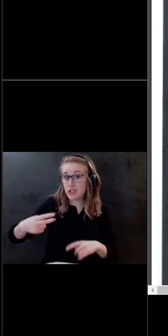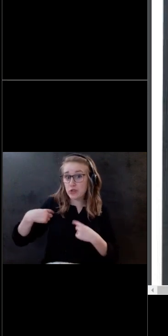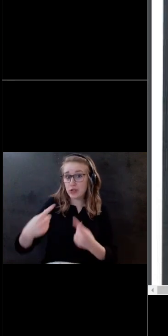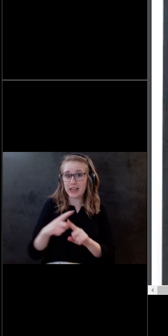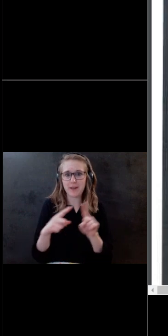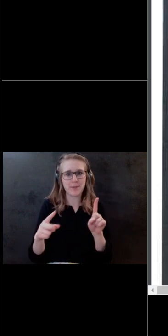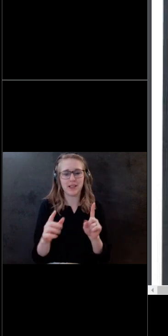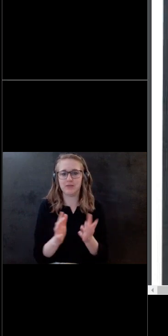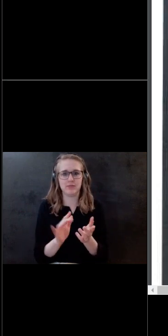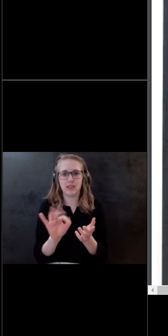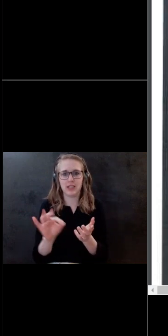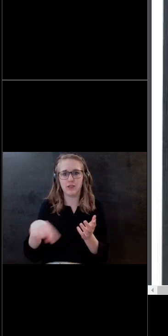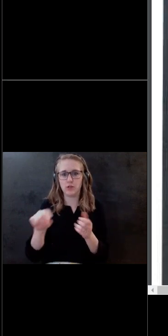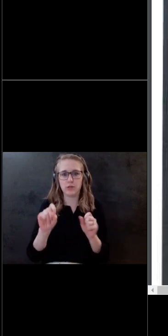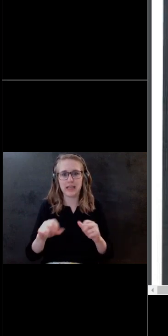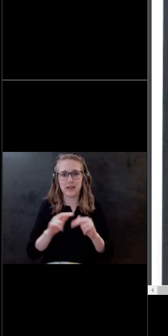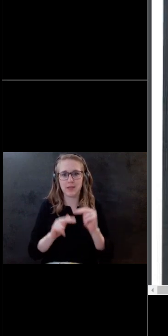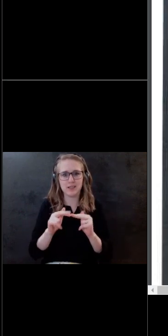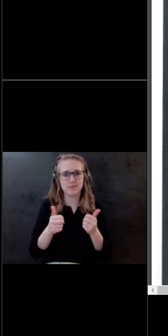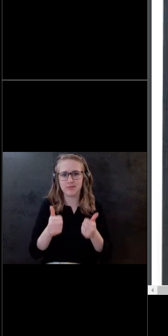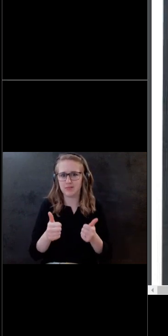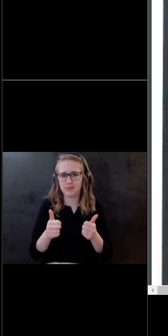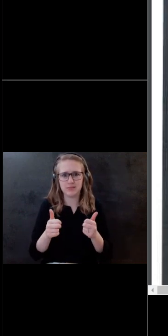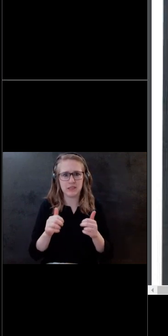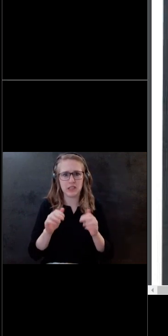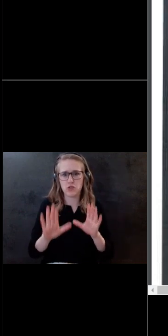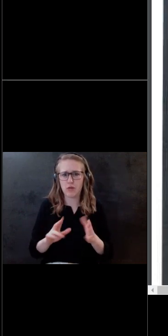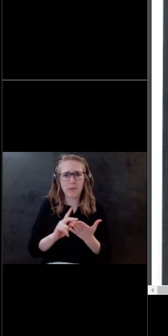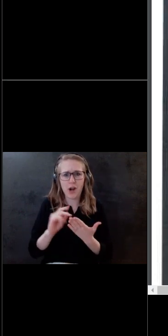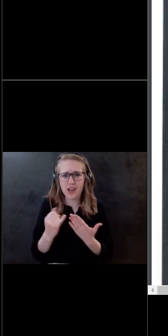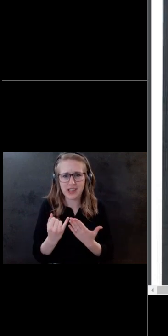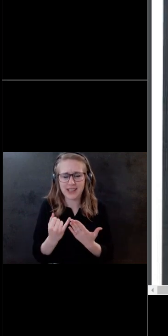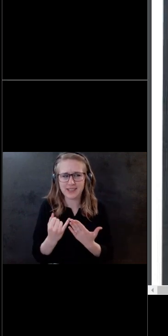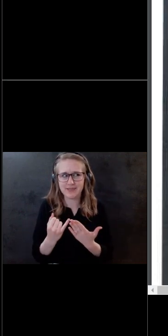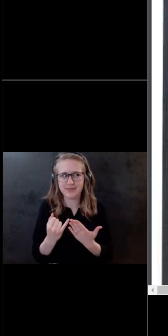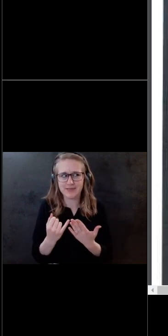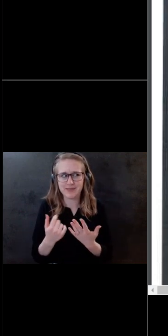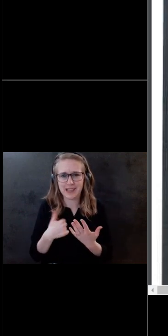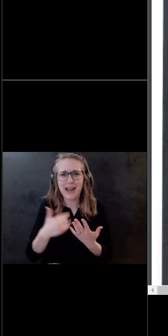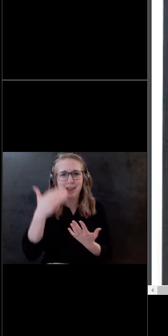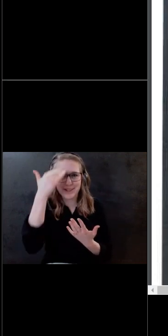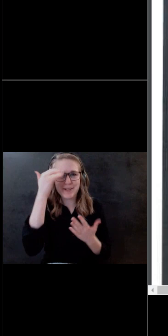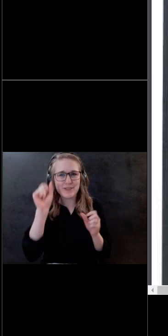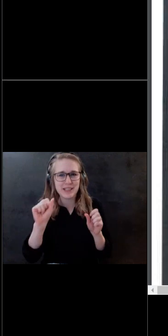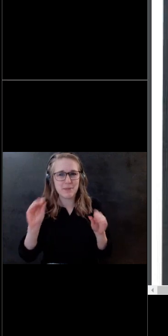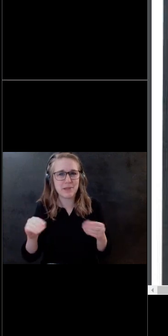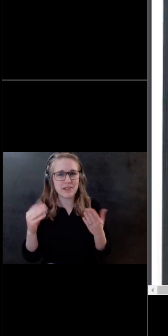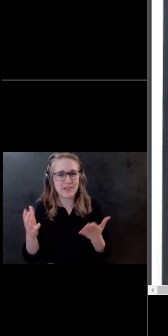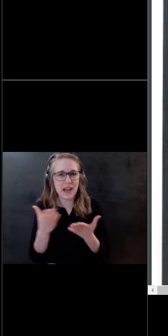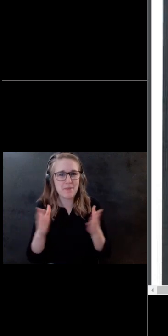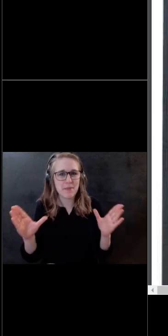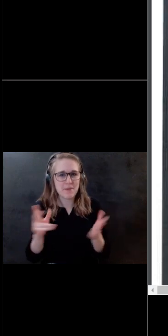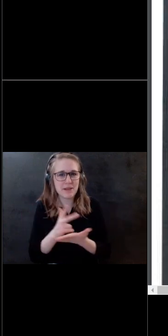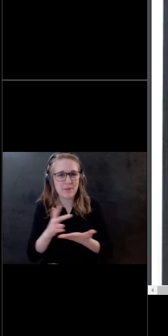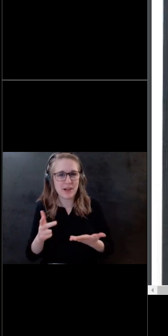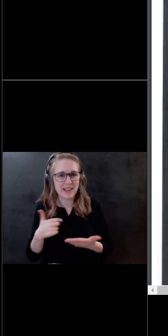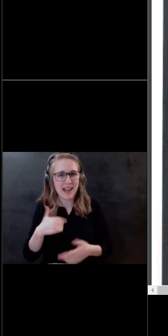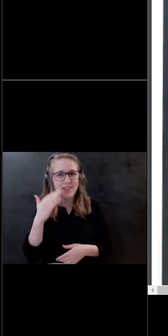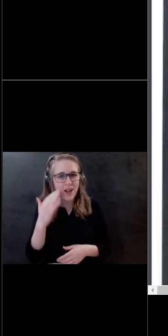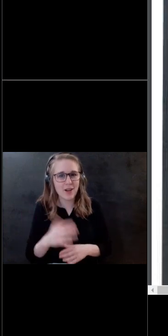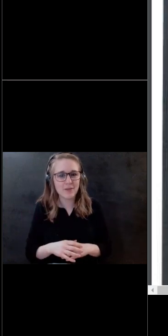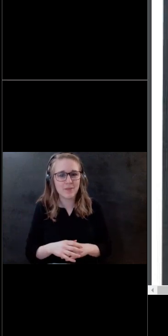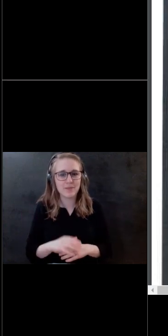if you guys can build this great, you know, this project, I know y'all can provide public parking. I know it. Yeah.